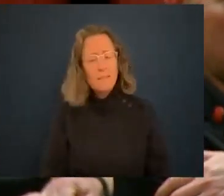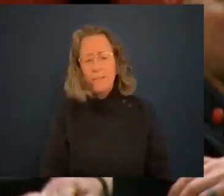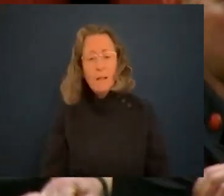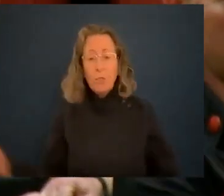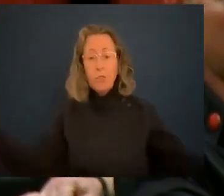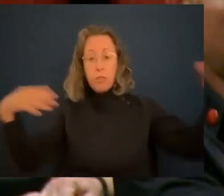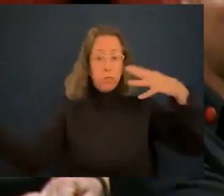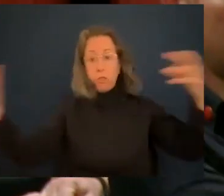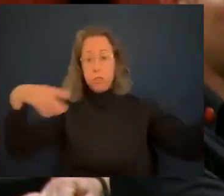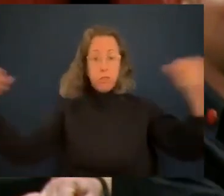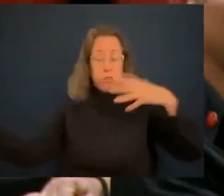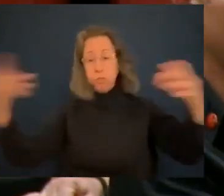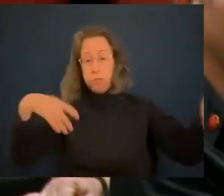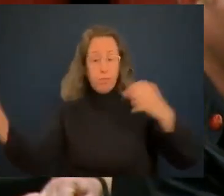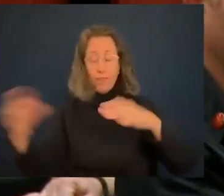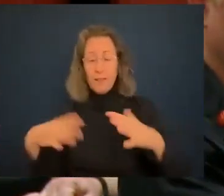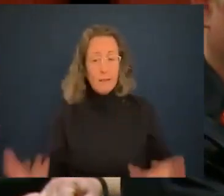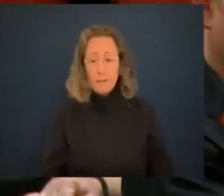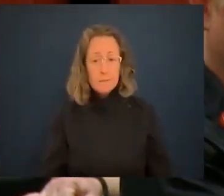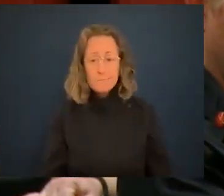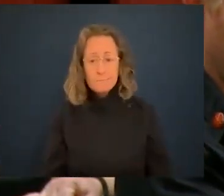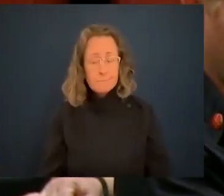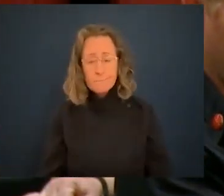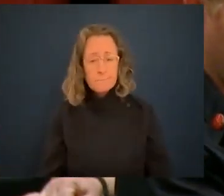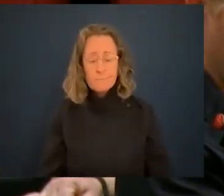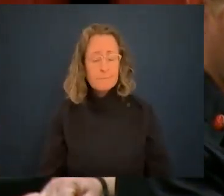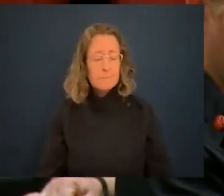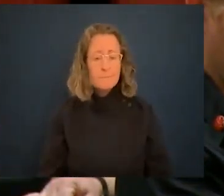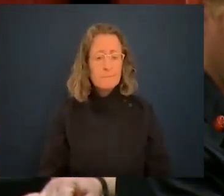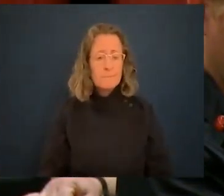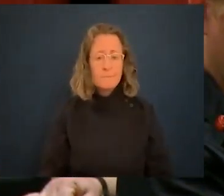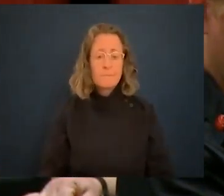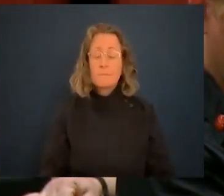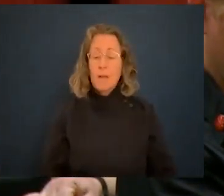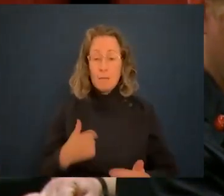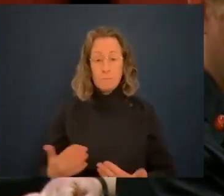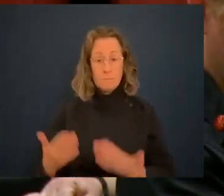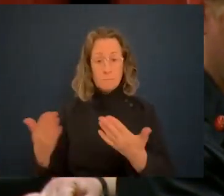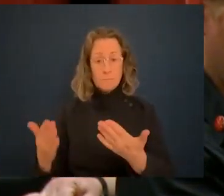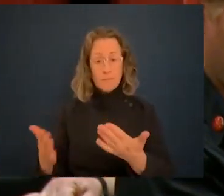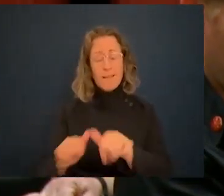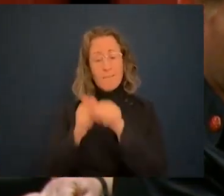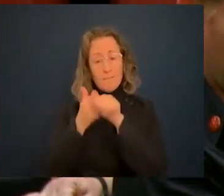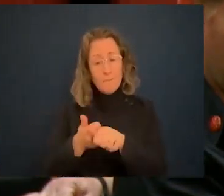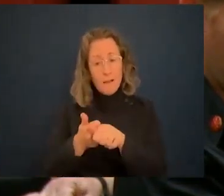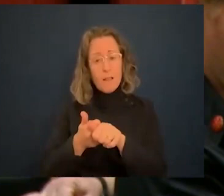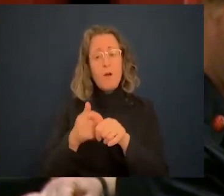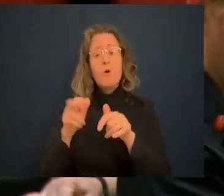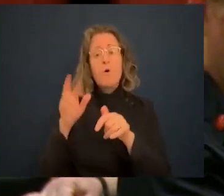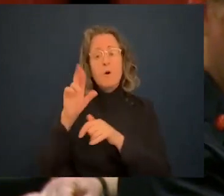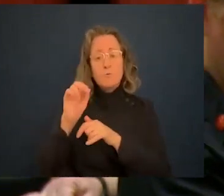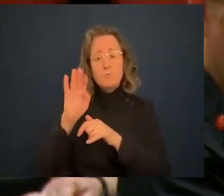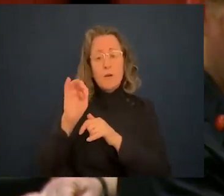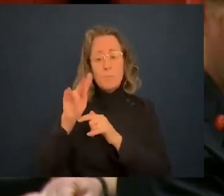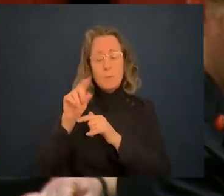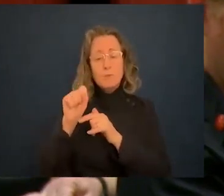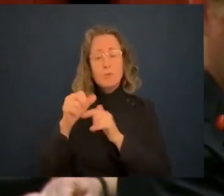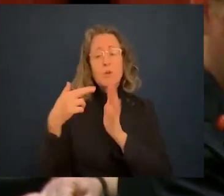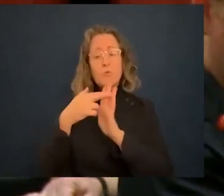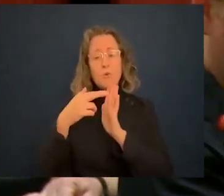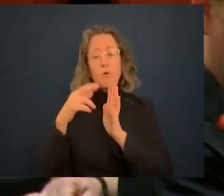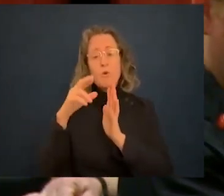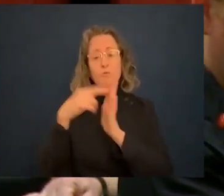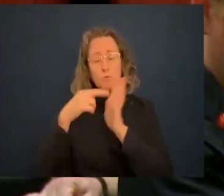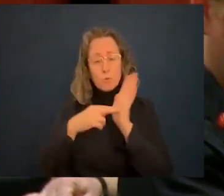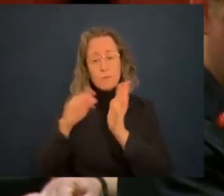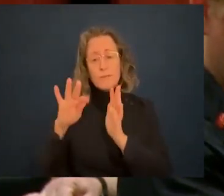response to what everybody else just responded so my advice would be to adhere to The Rules of Order have somebody make a motion that can be voted